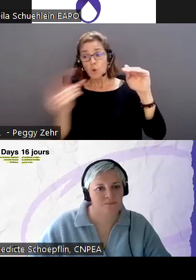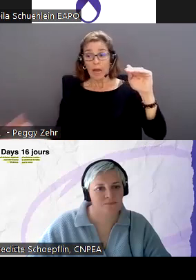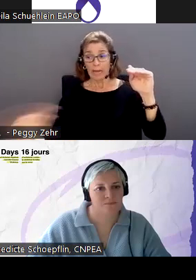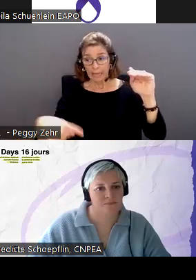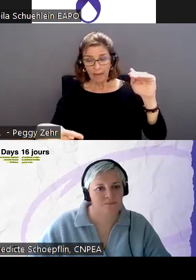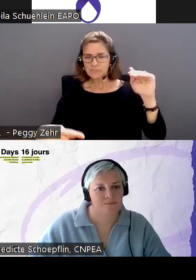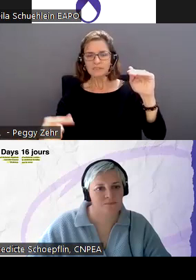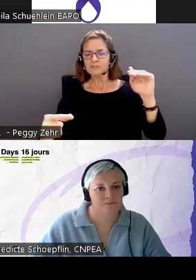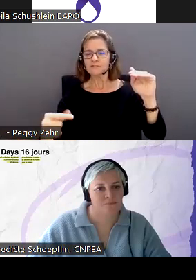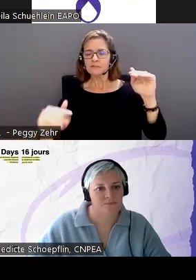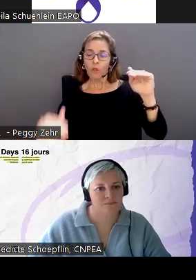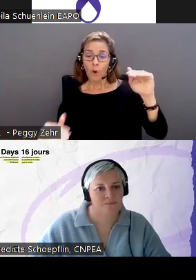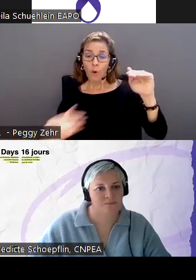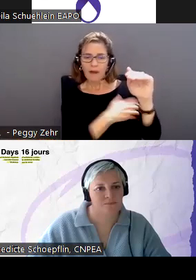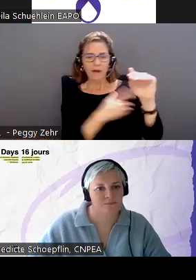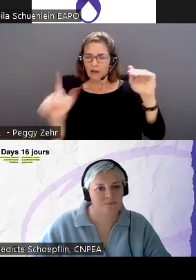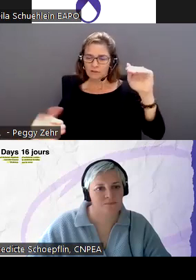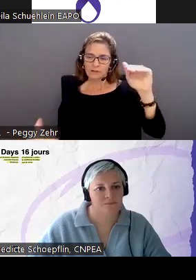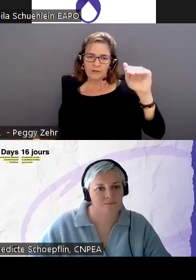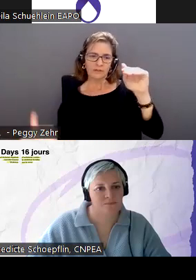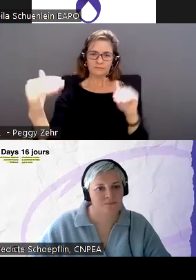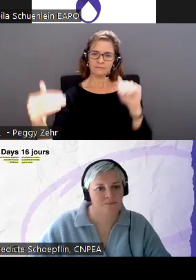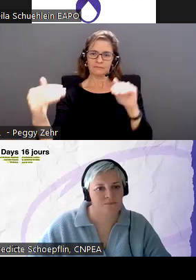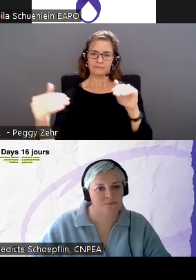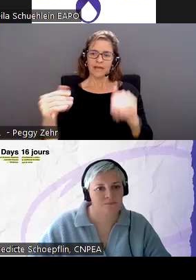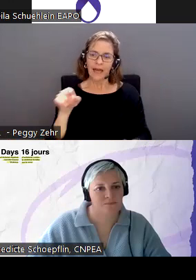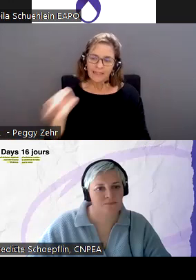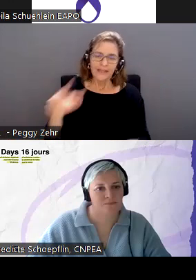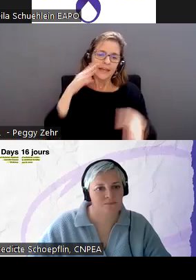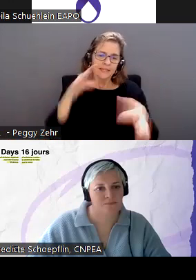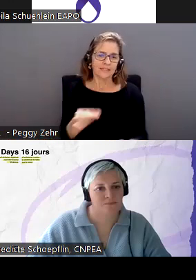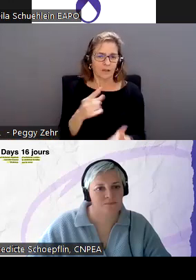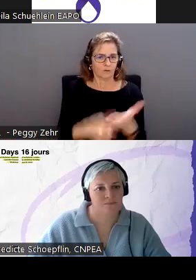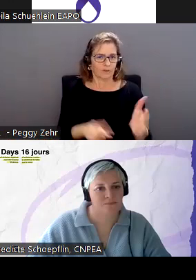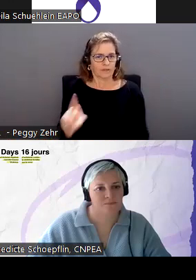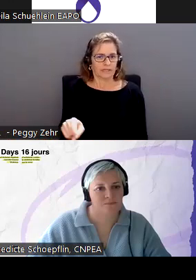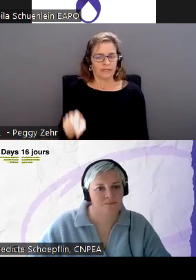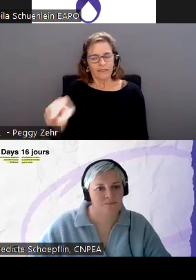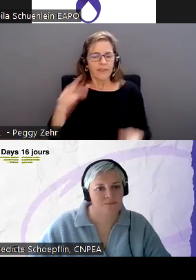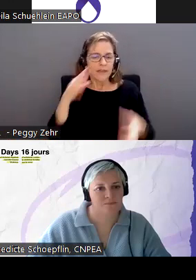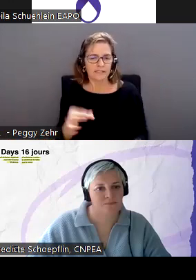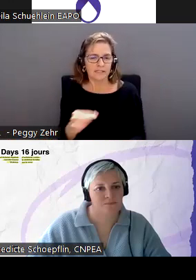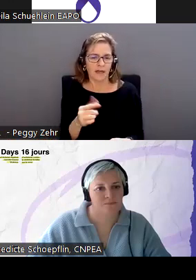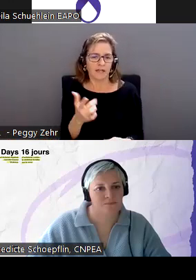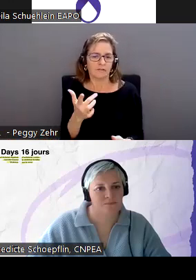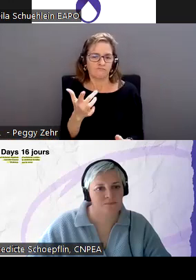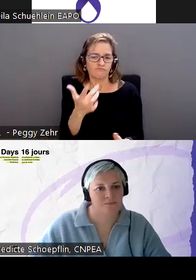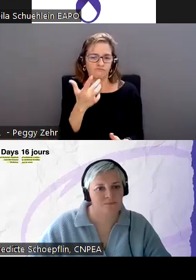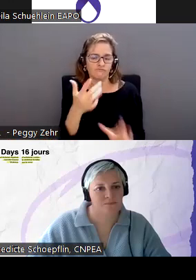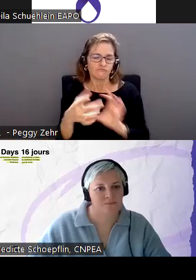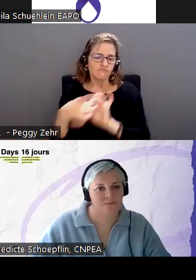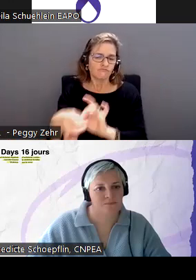the receiver of service, right? Who defines what's right, what's to be done, to a much more mutual kind of